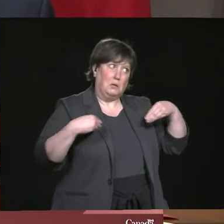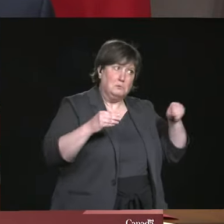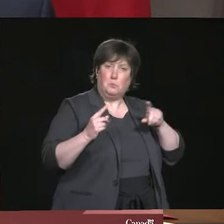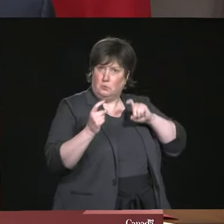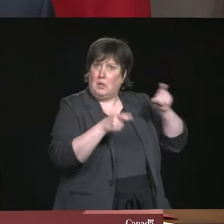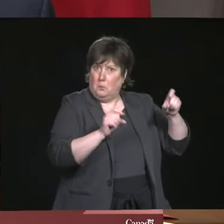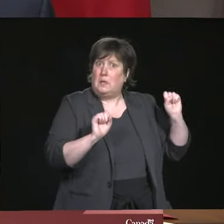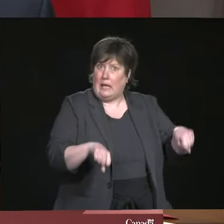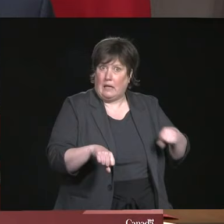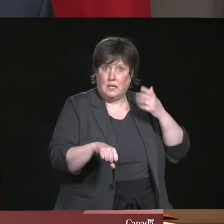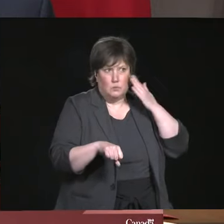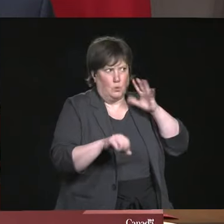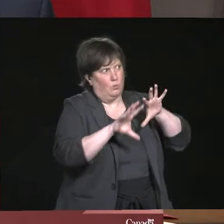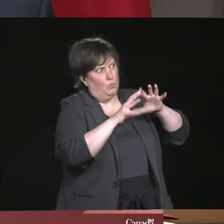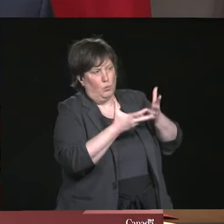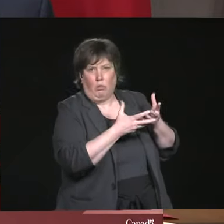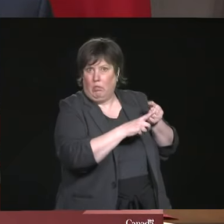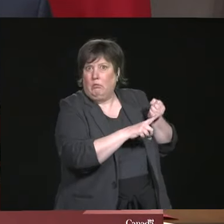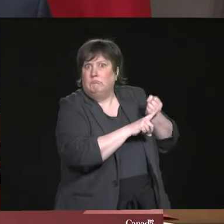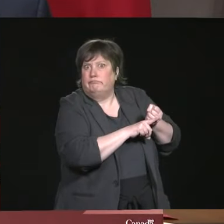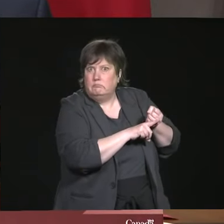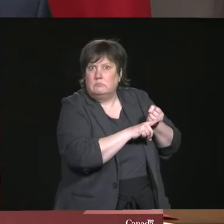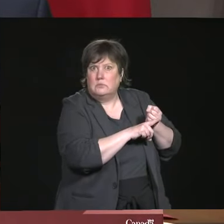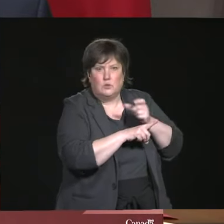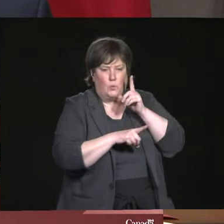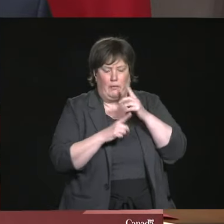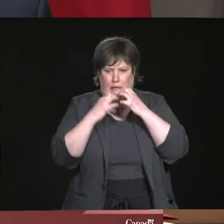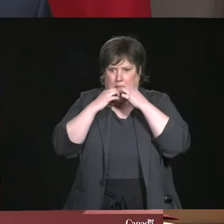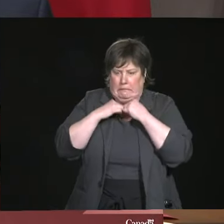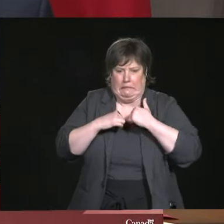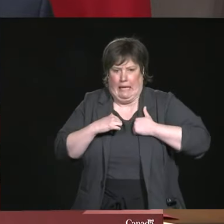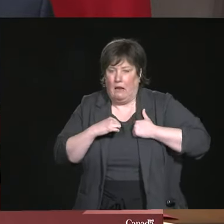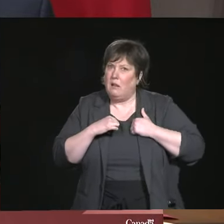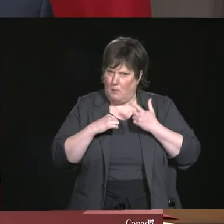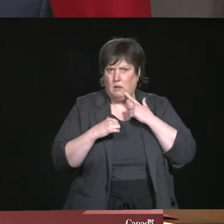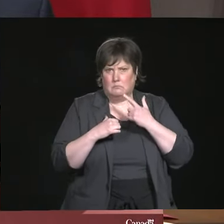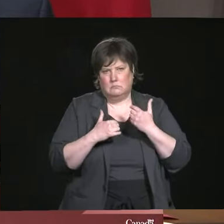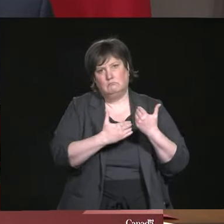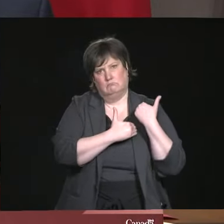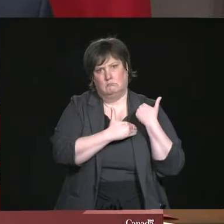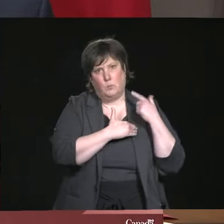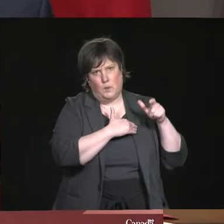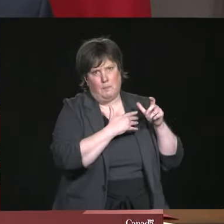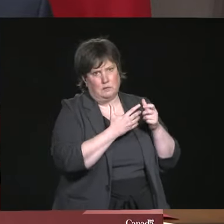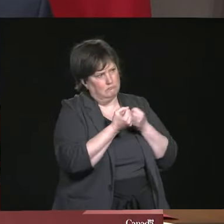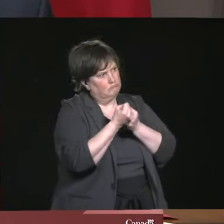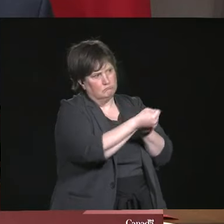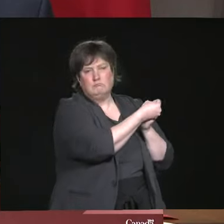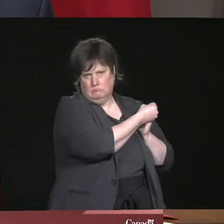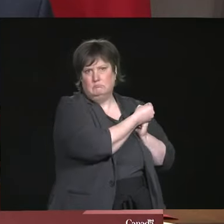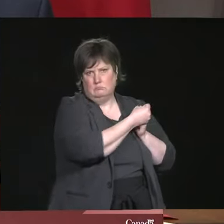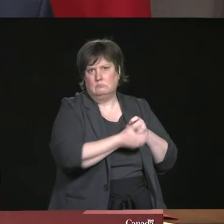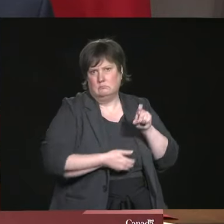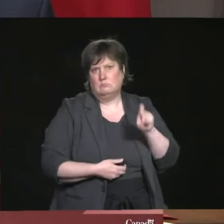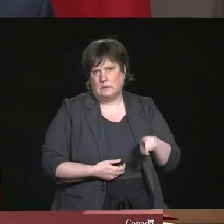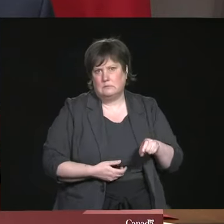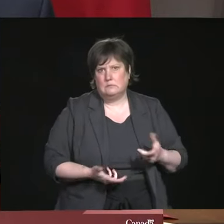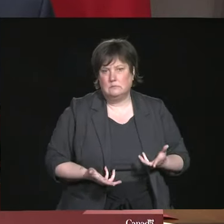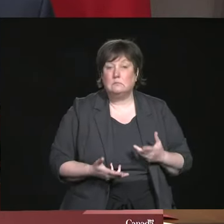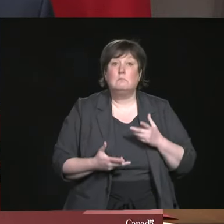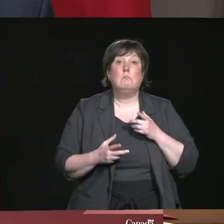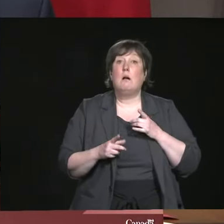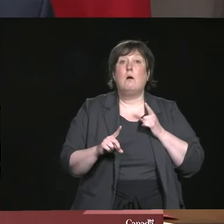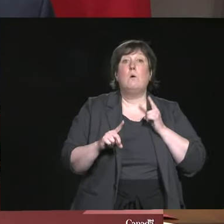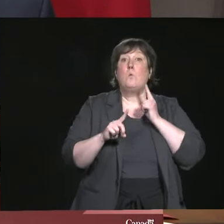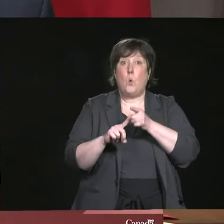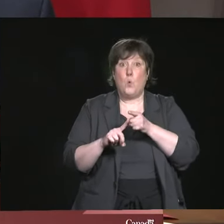is not about just protecting Canadian lives, but we have a responsibility to other countries. But right now, our primary objective is to recognize that global demand